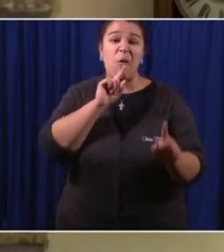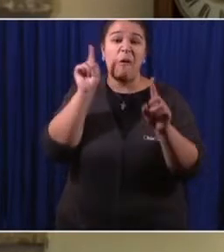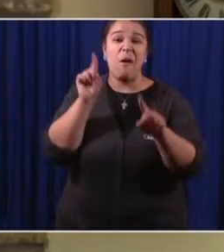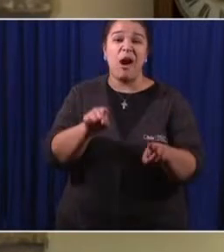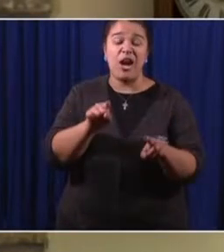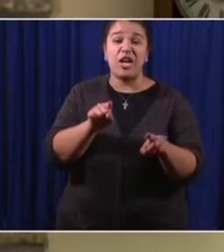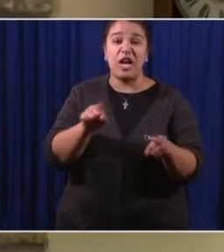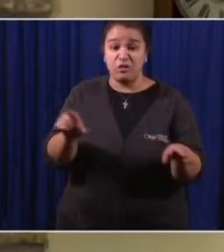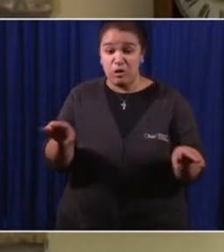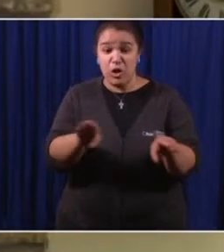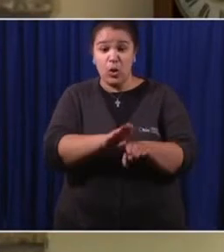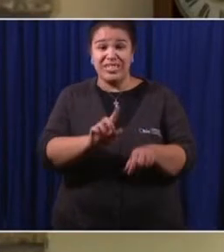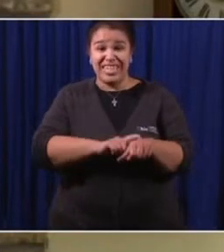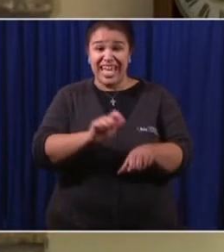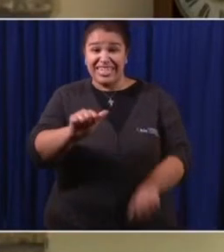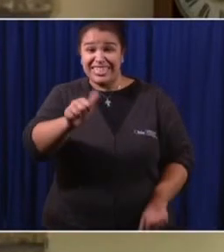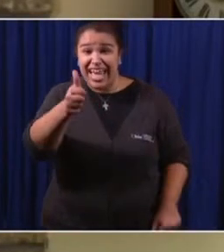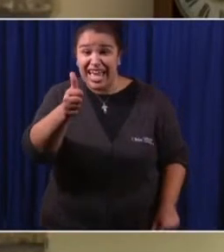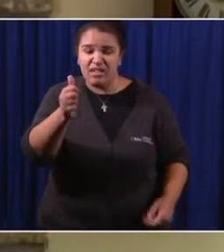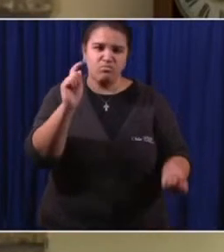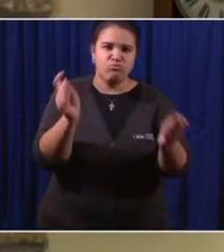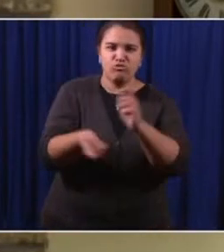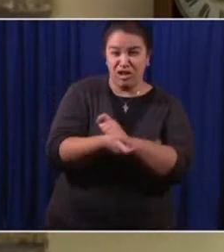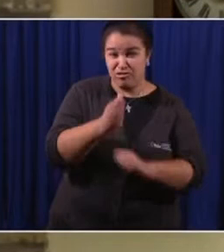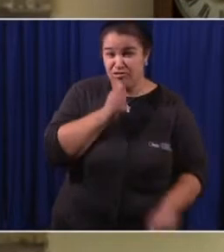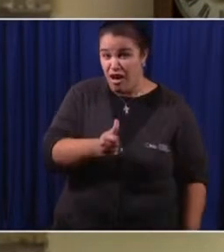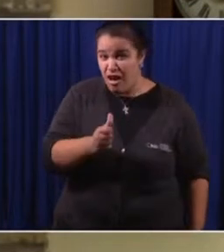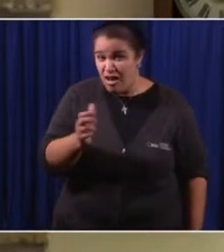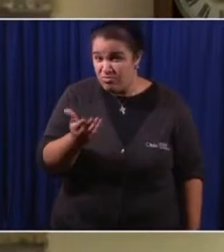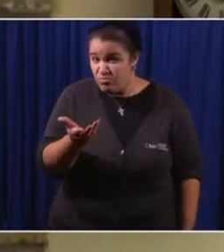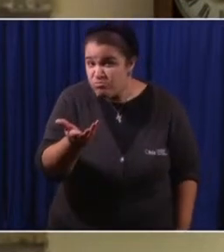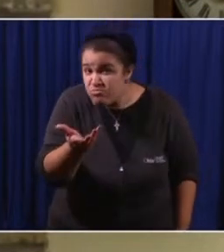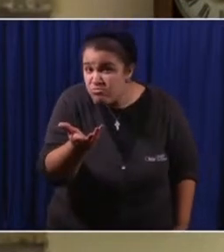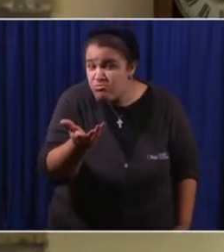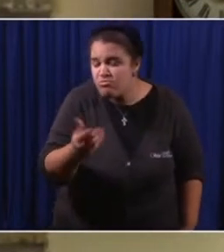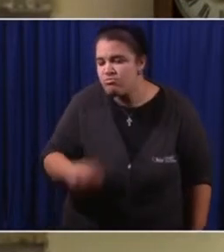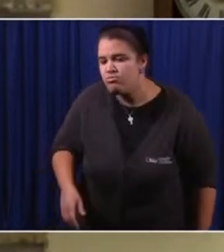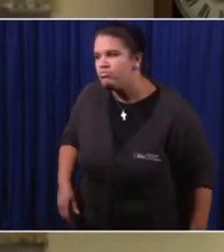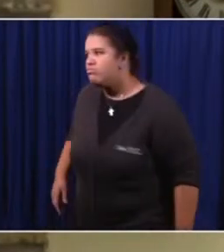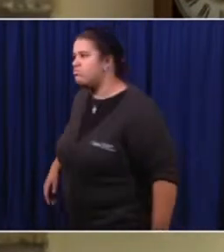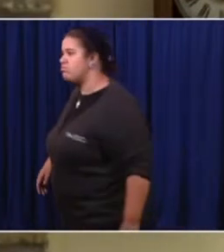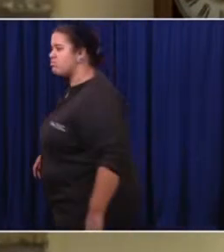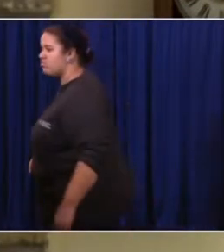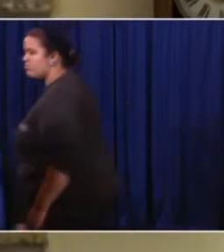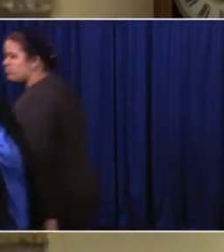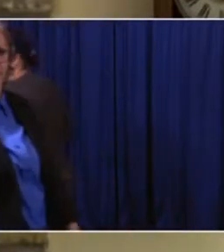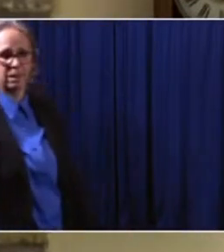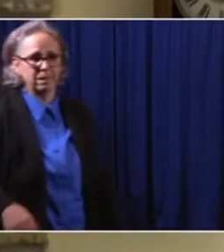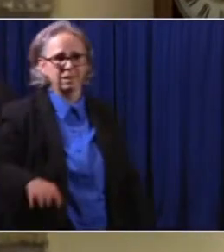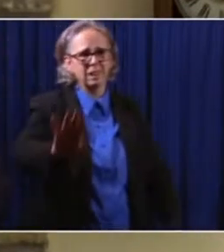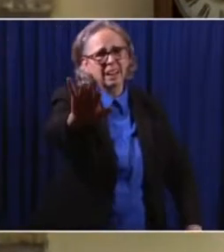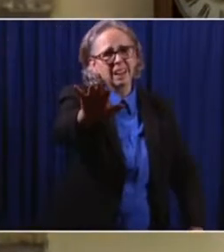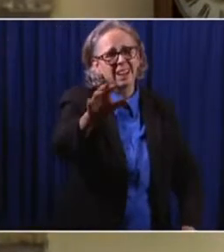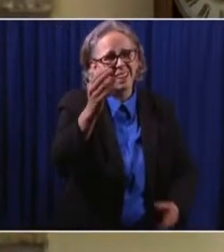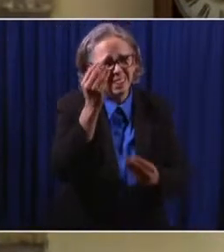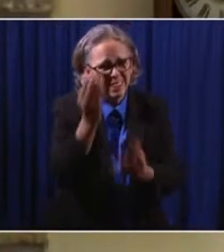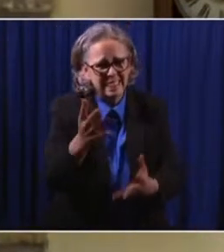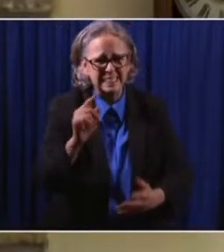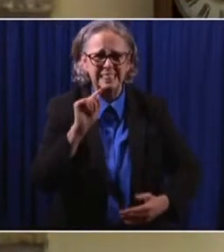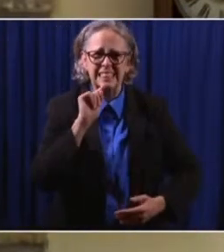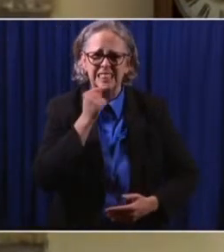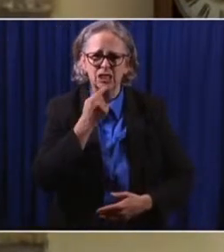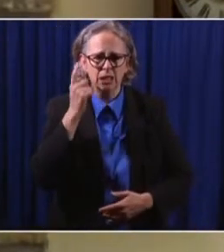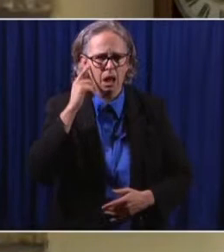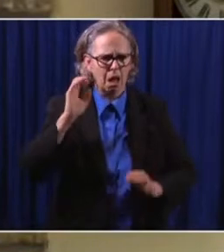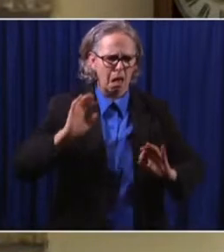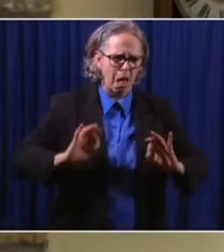o'clock anytime soon? Well, we are going to, we took this seriously. I mean, this is not anything we're blowing off. And